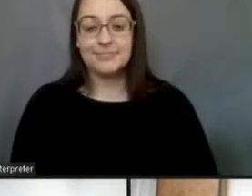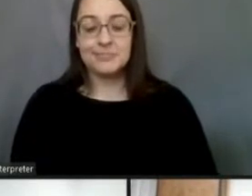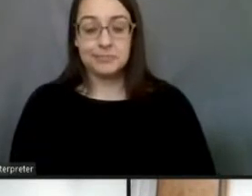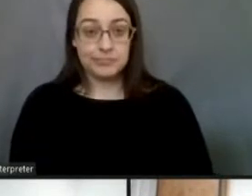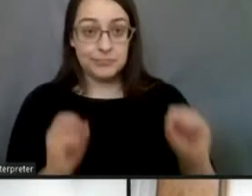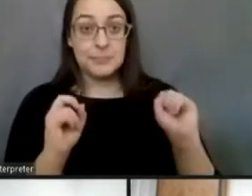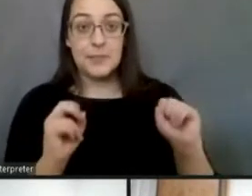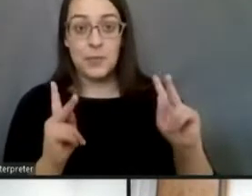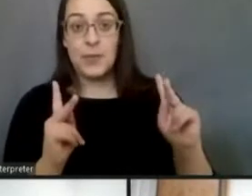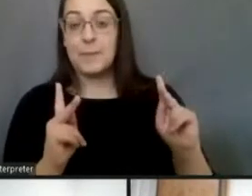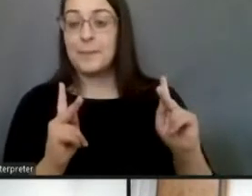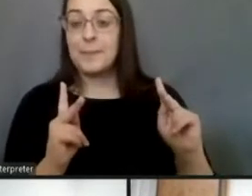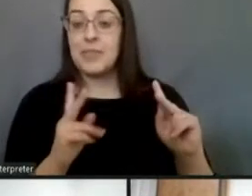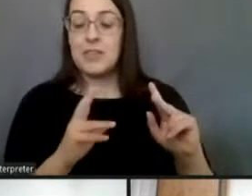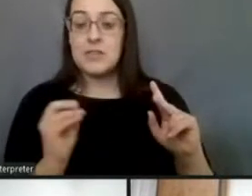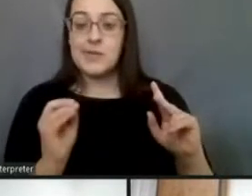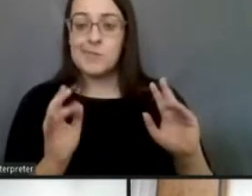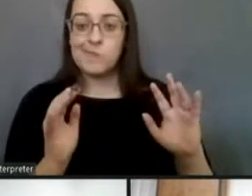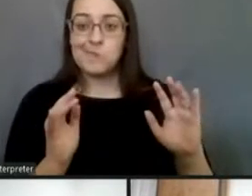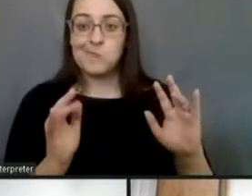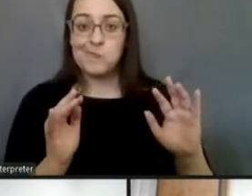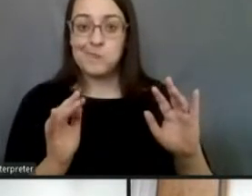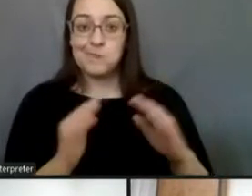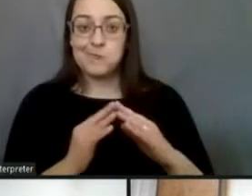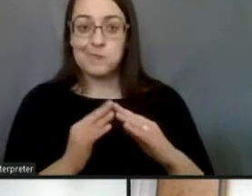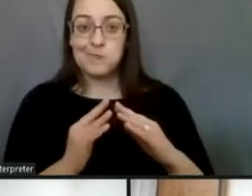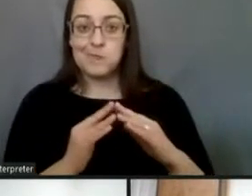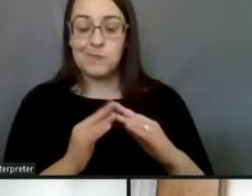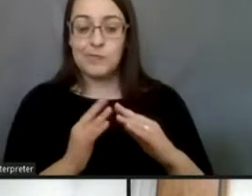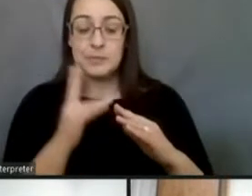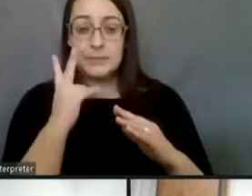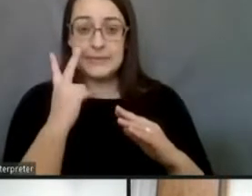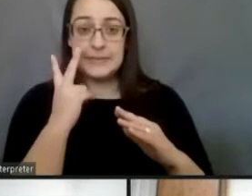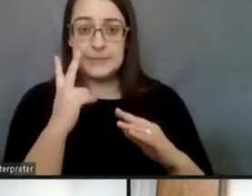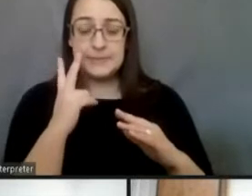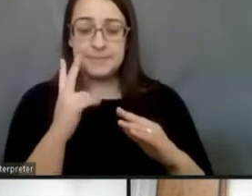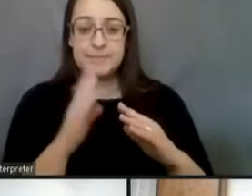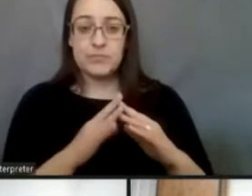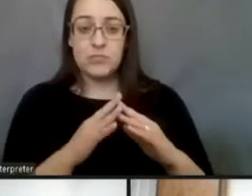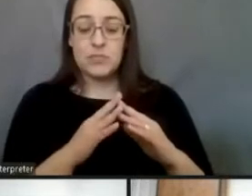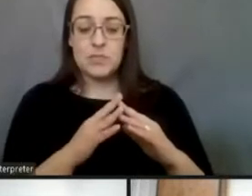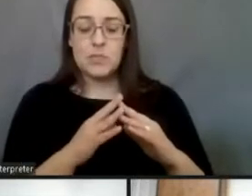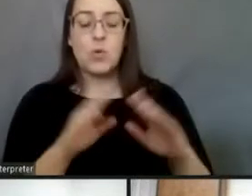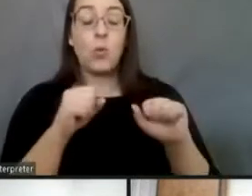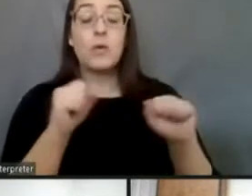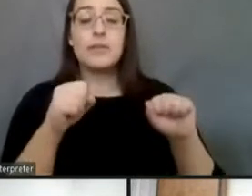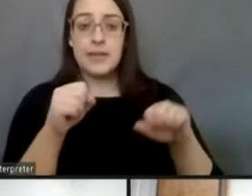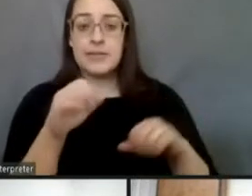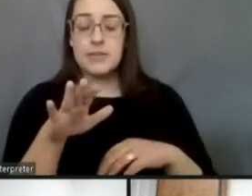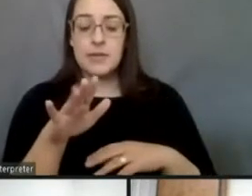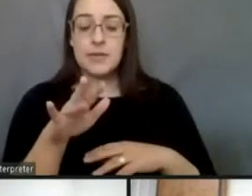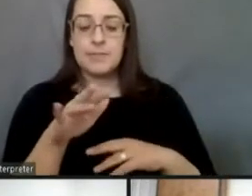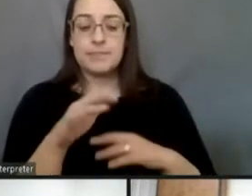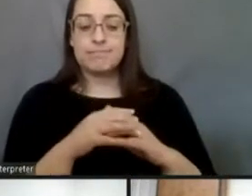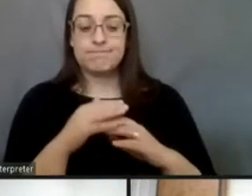All right. And let me see. Yes, the